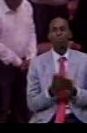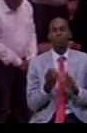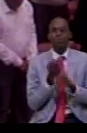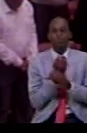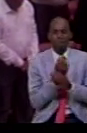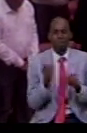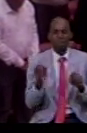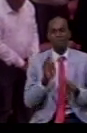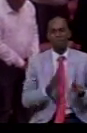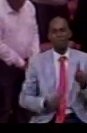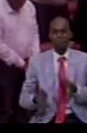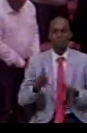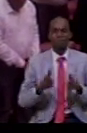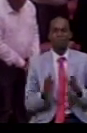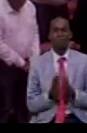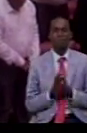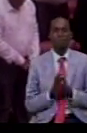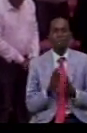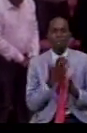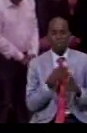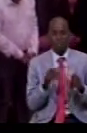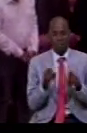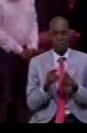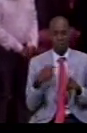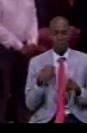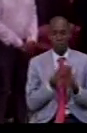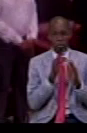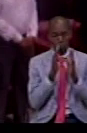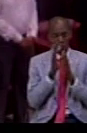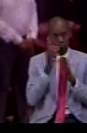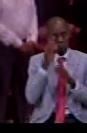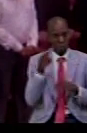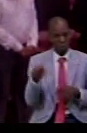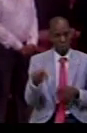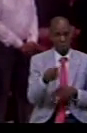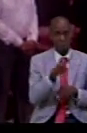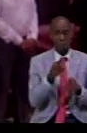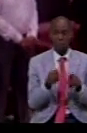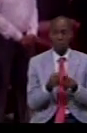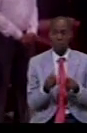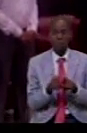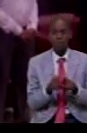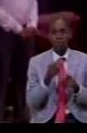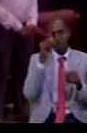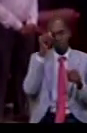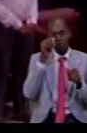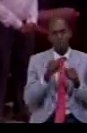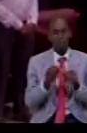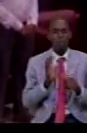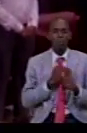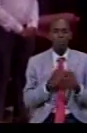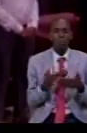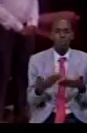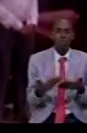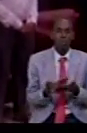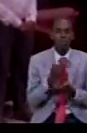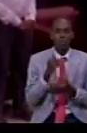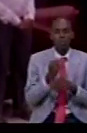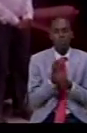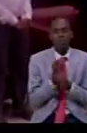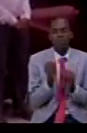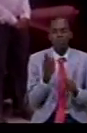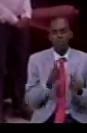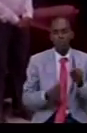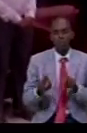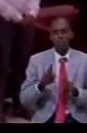times. And as we pray for them also, let's remember our new converts, that the Lord